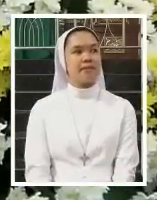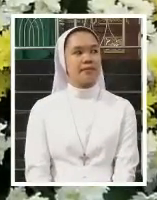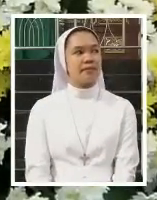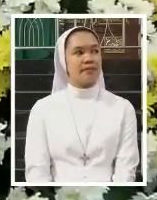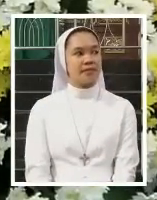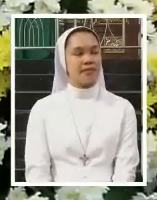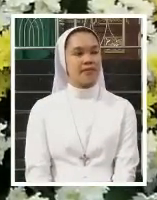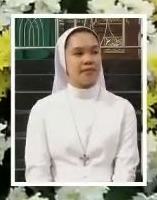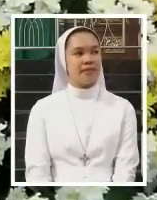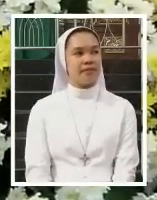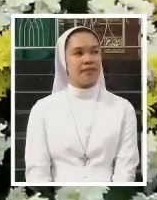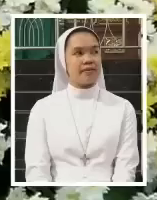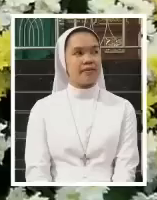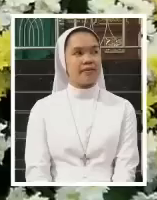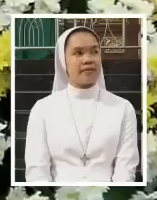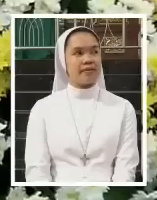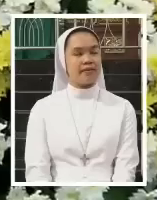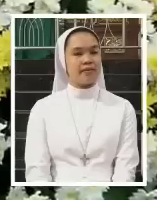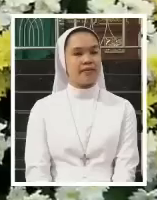Mrs. Lilet.